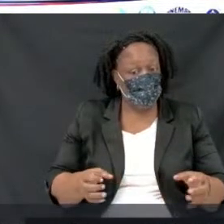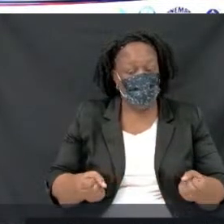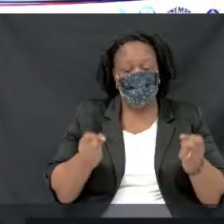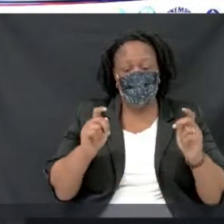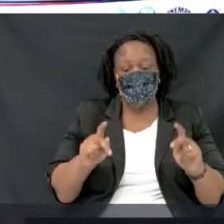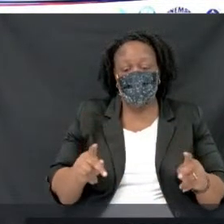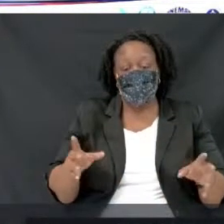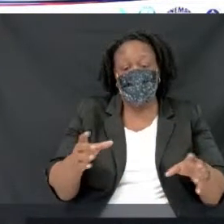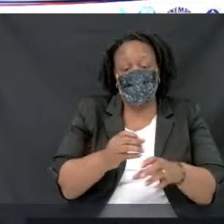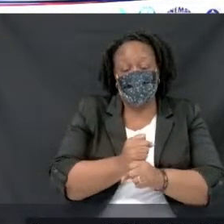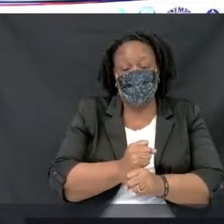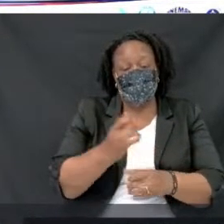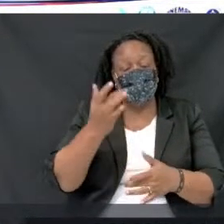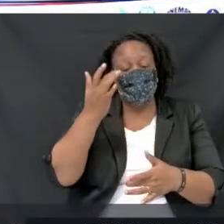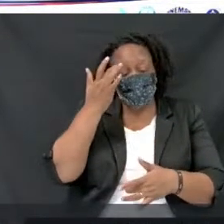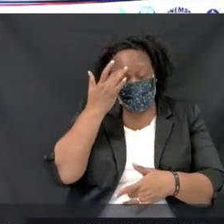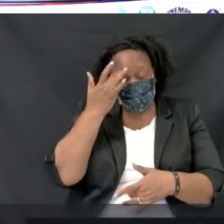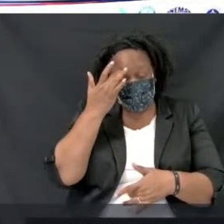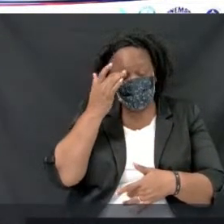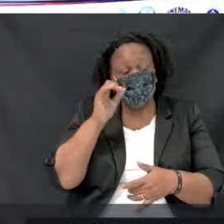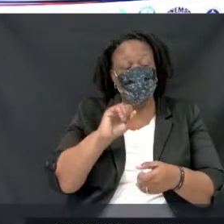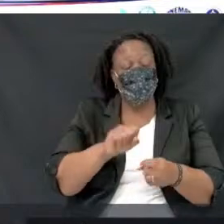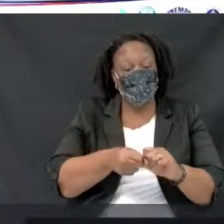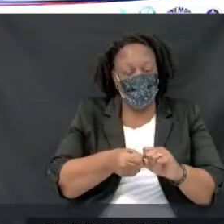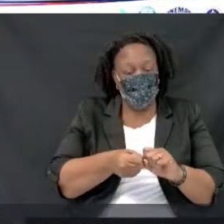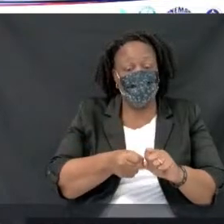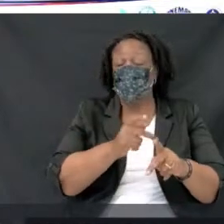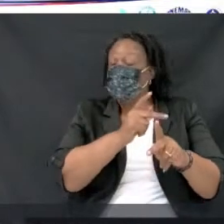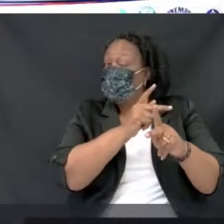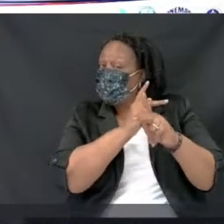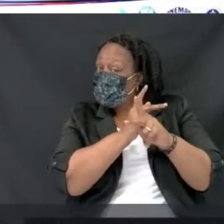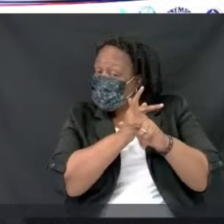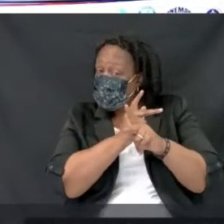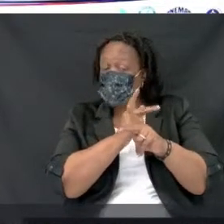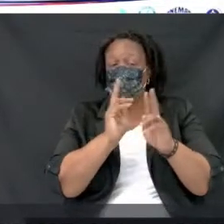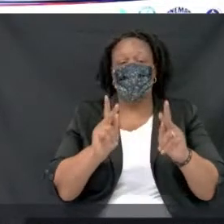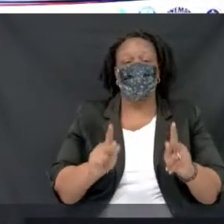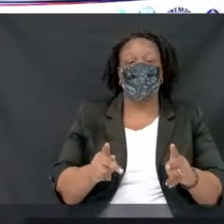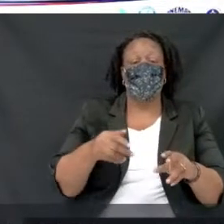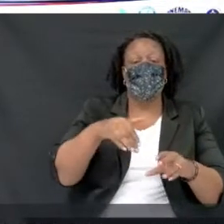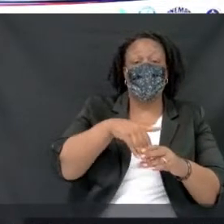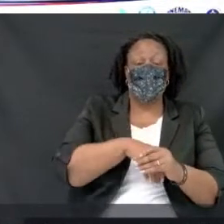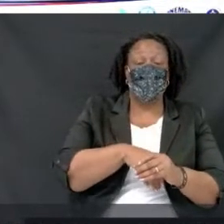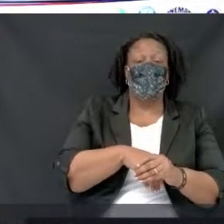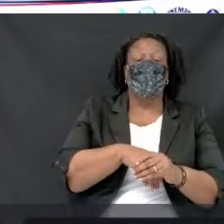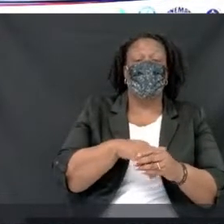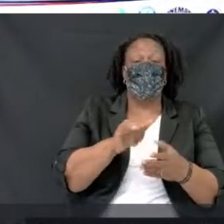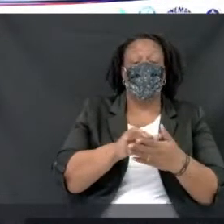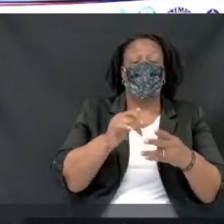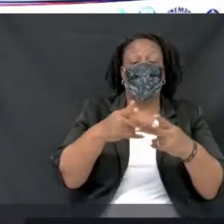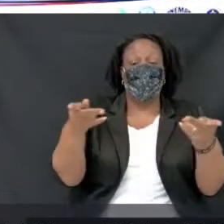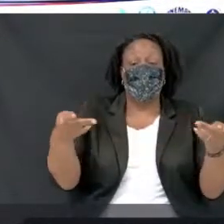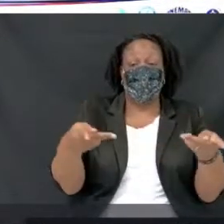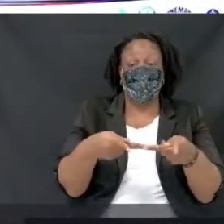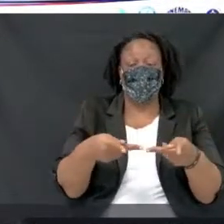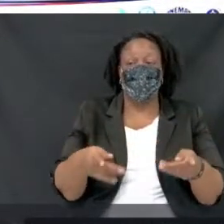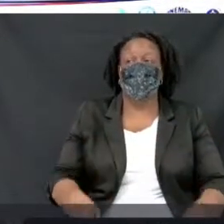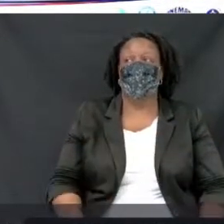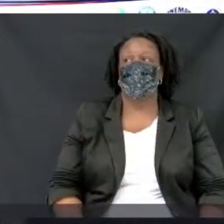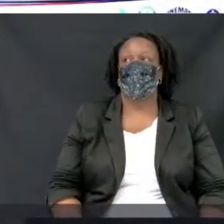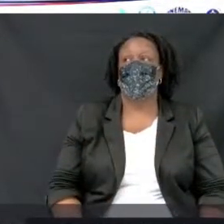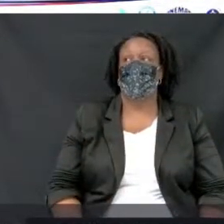attended and are attending. And so what is happening, I think, in terms of Carnival